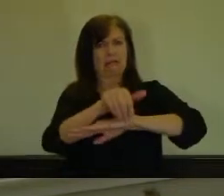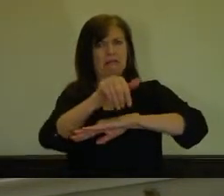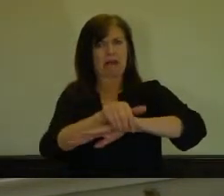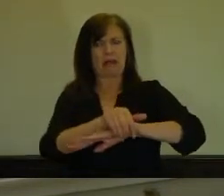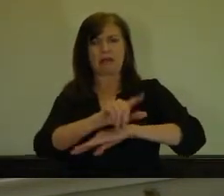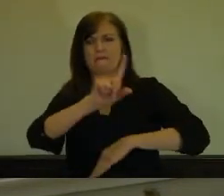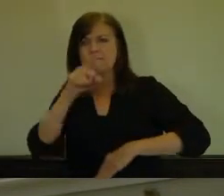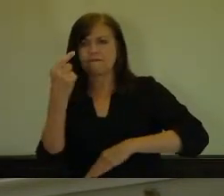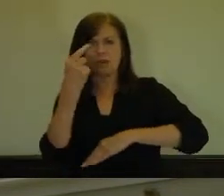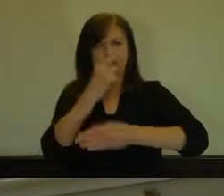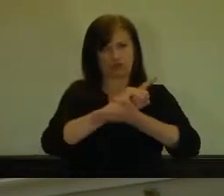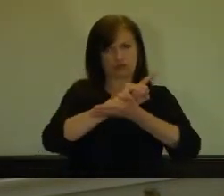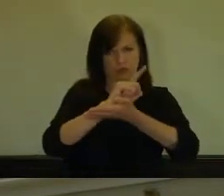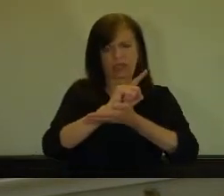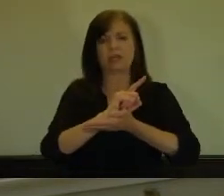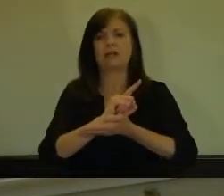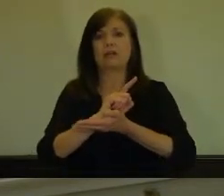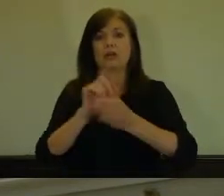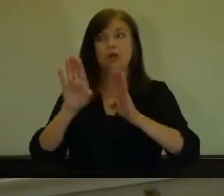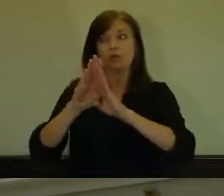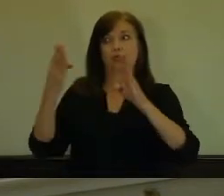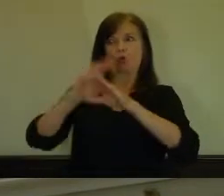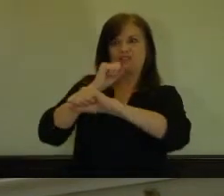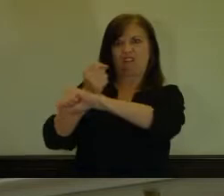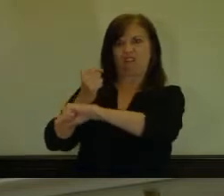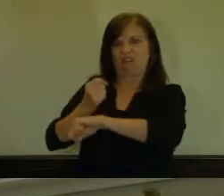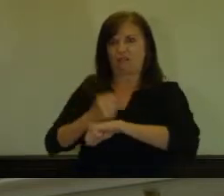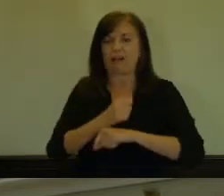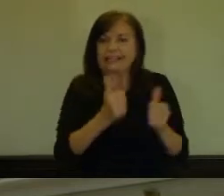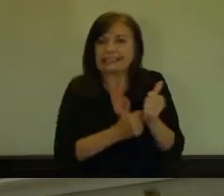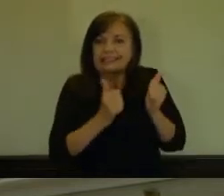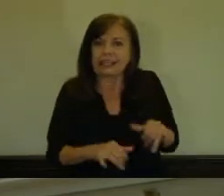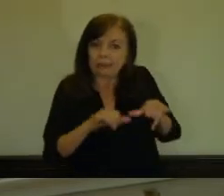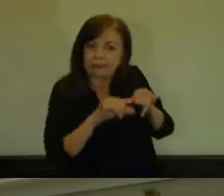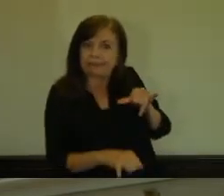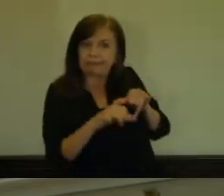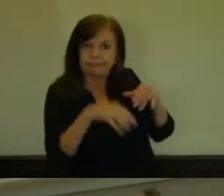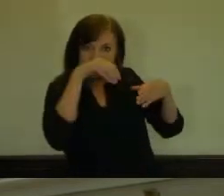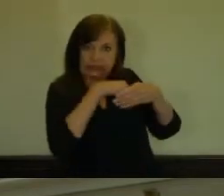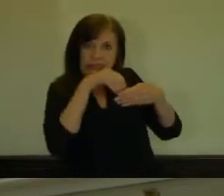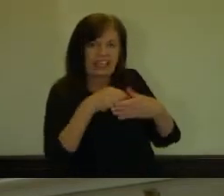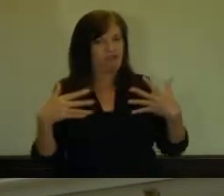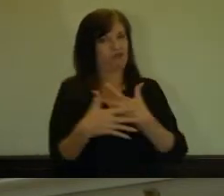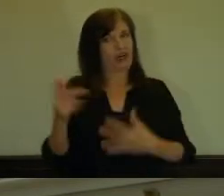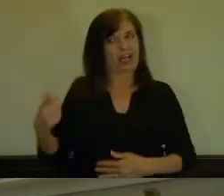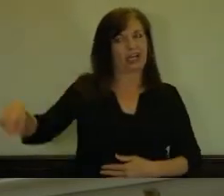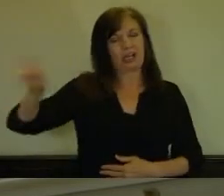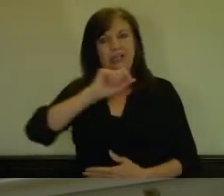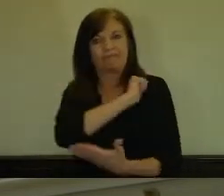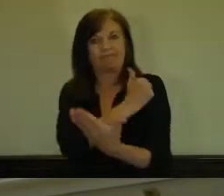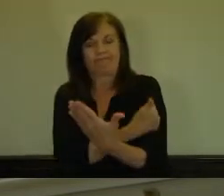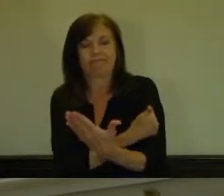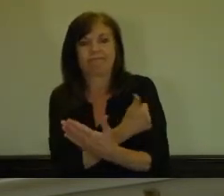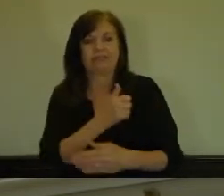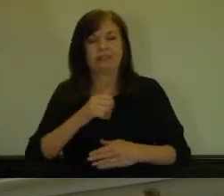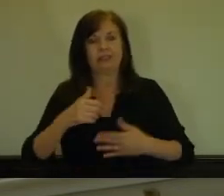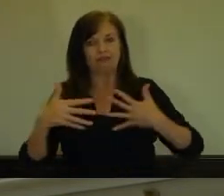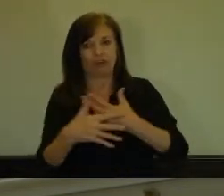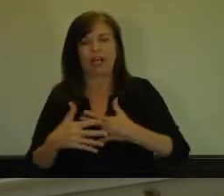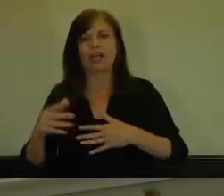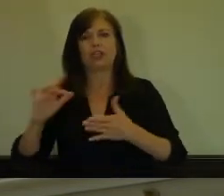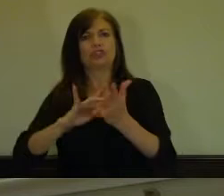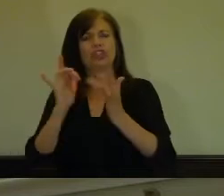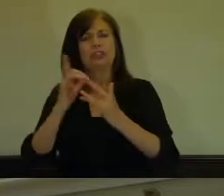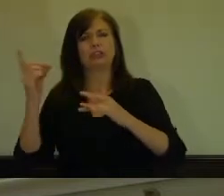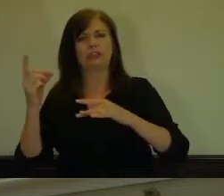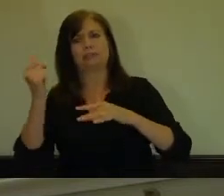week, when the doors were locked where the disciples were for fear of the authorities, Jesus came and stood in their midst